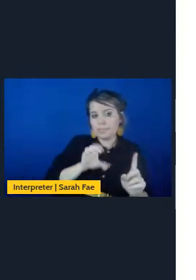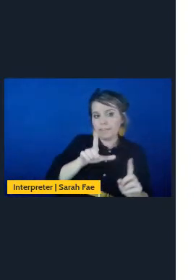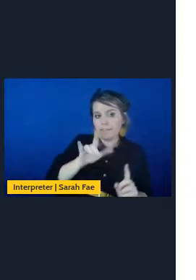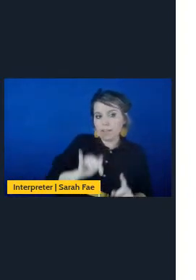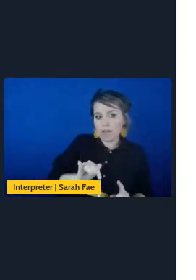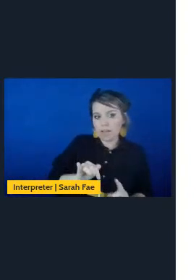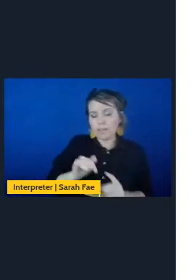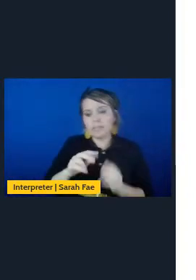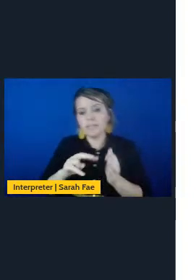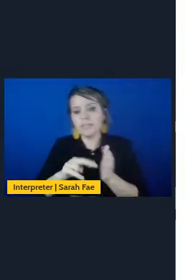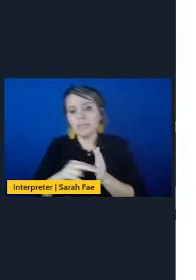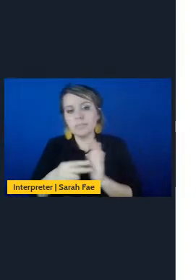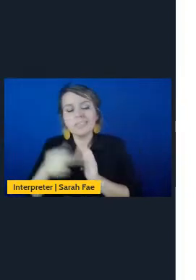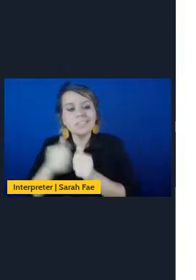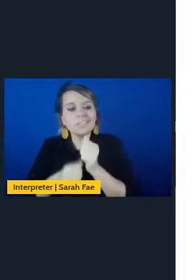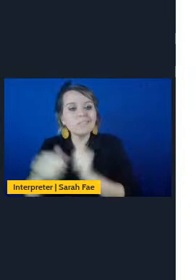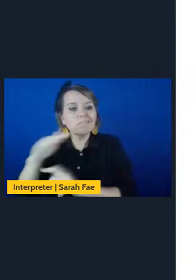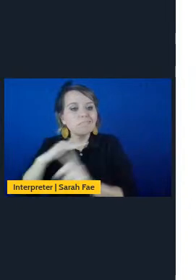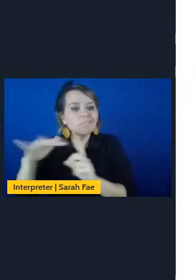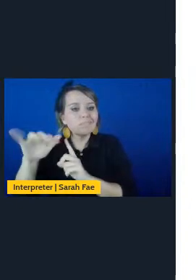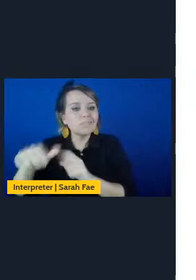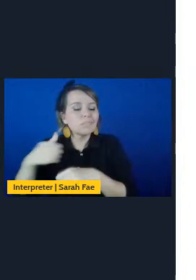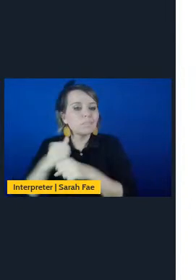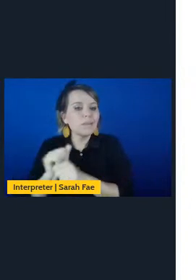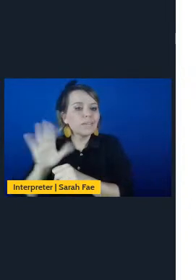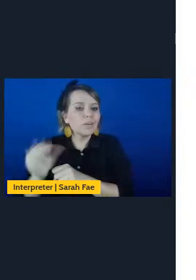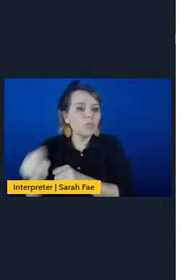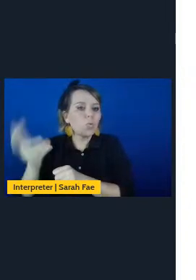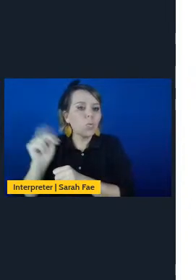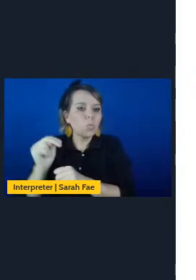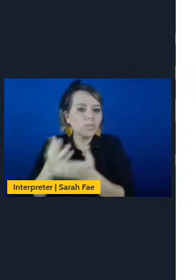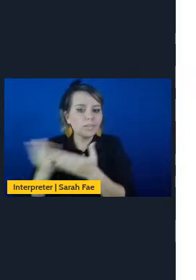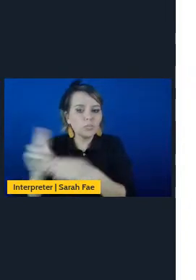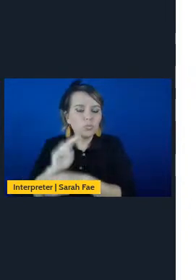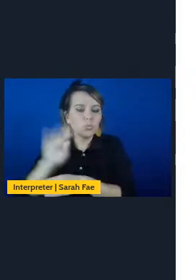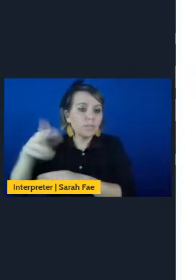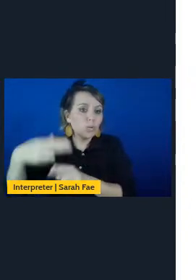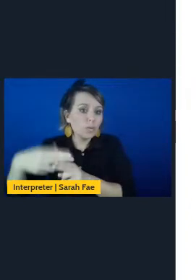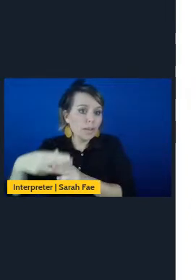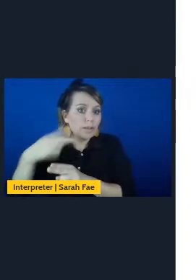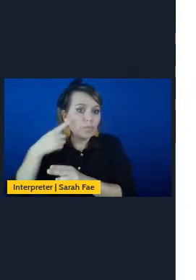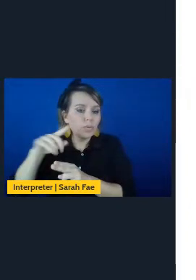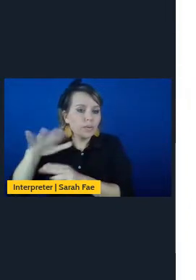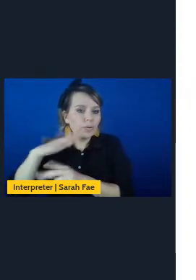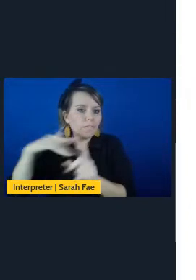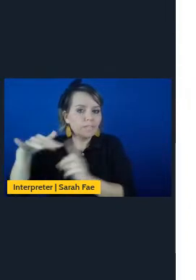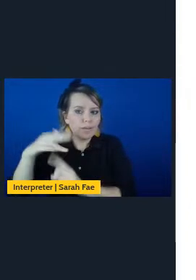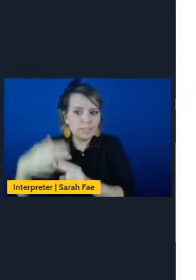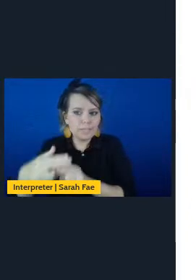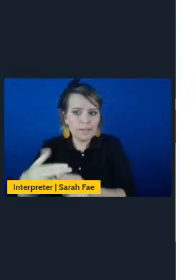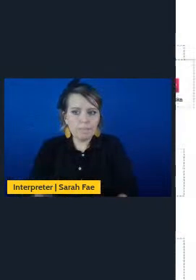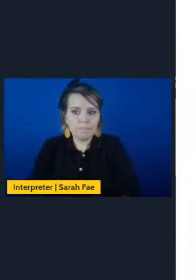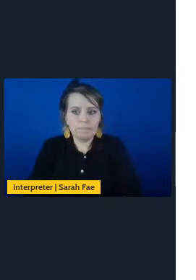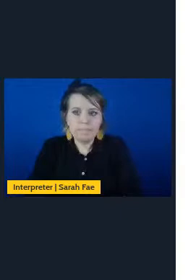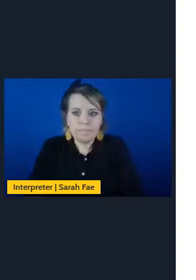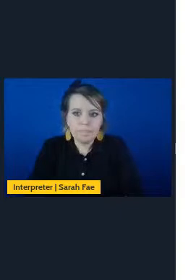own development environment, typically using their name as the environment name.